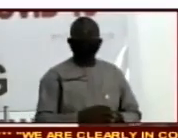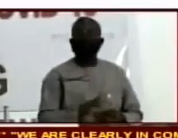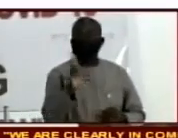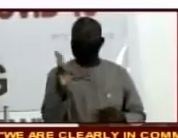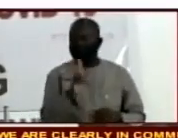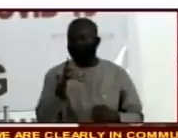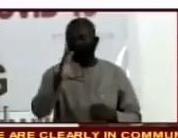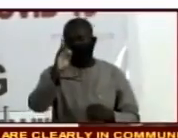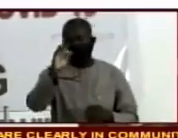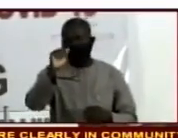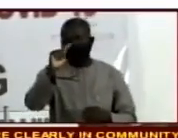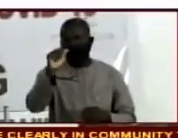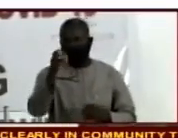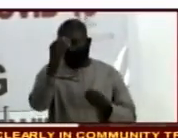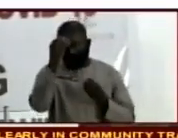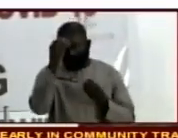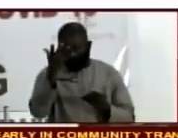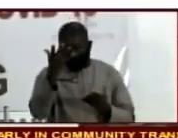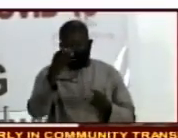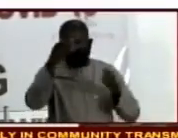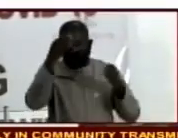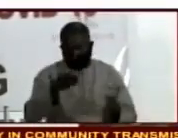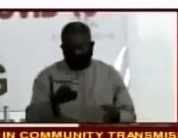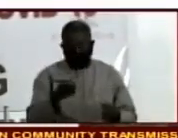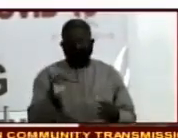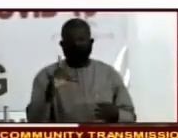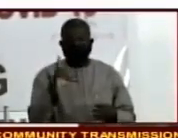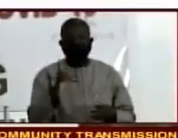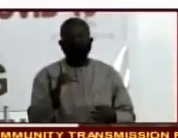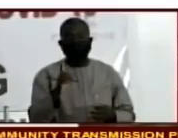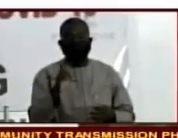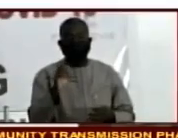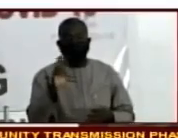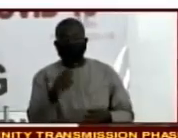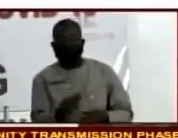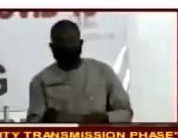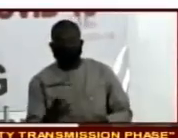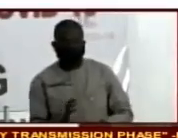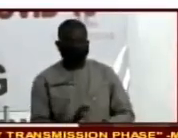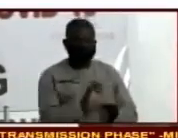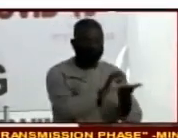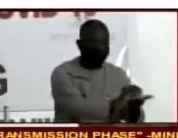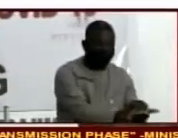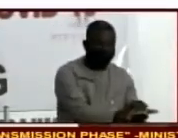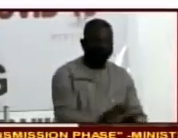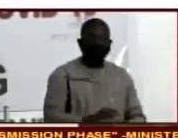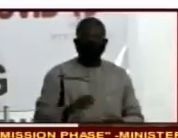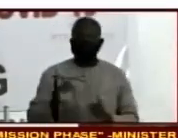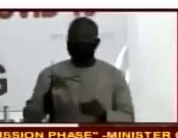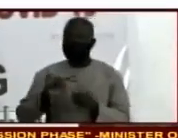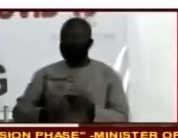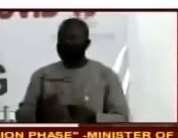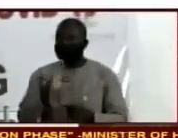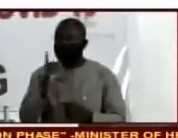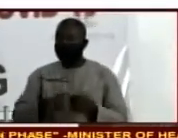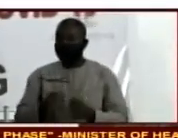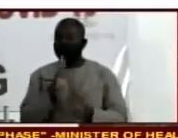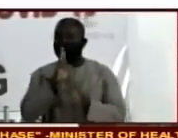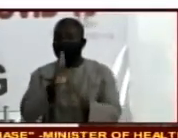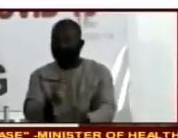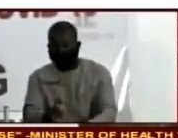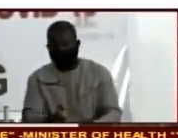decisions every day on where to invest resources, where to implement and accelerate the response. Without these tools,